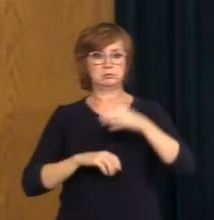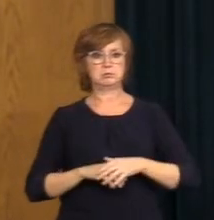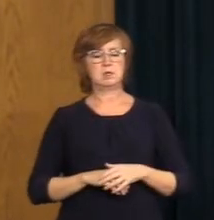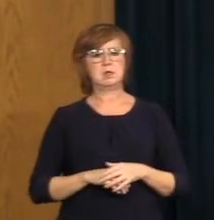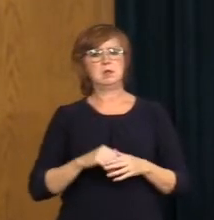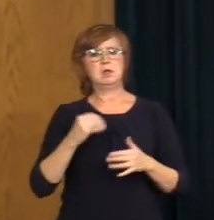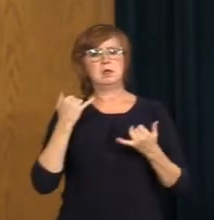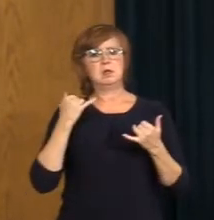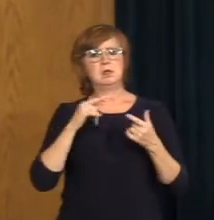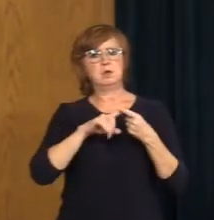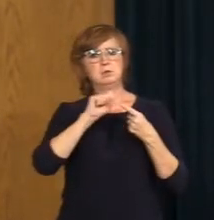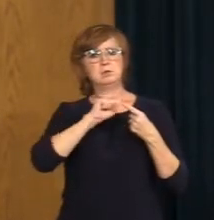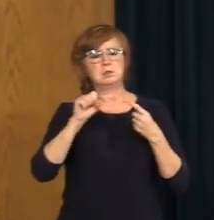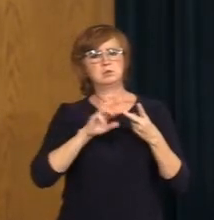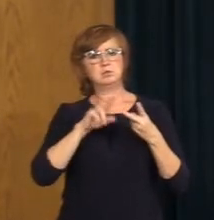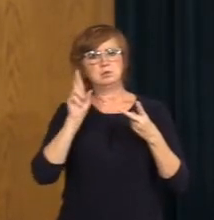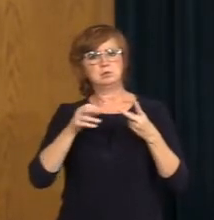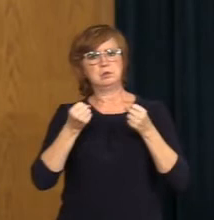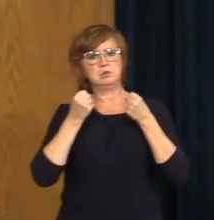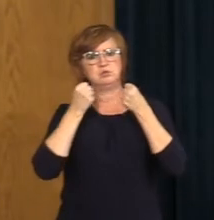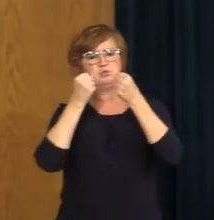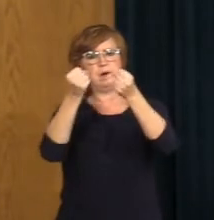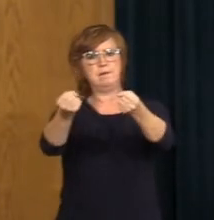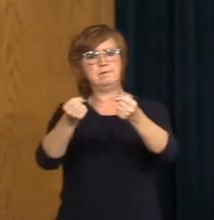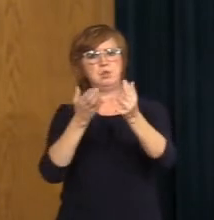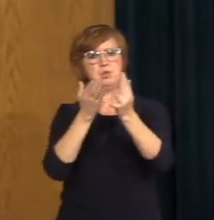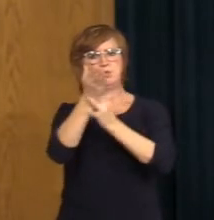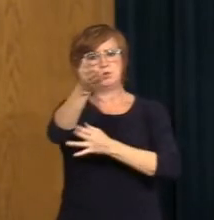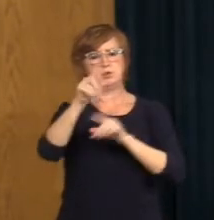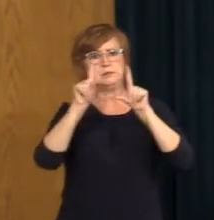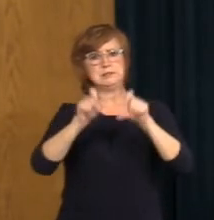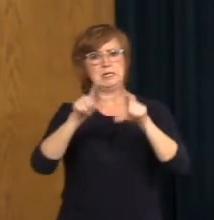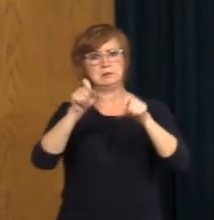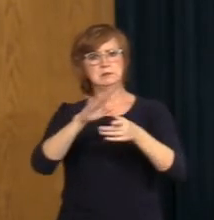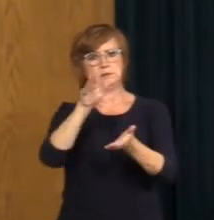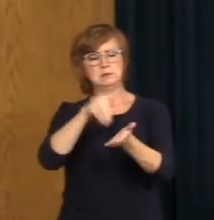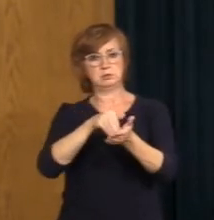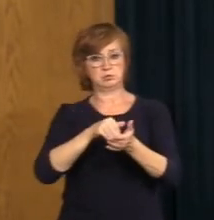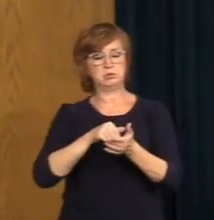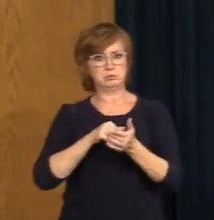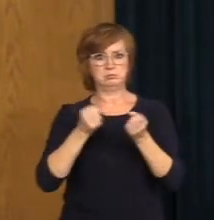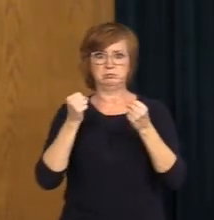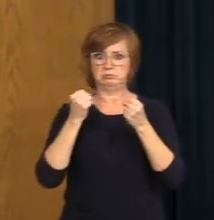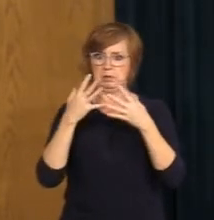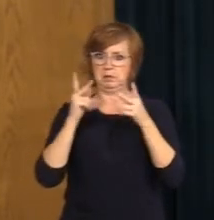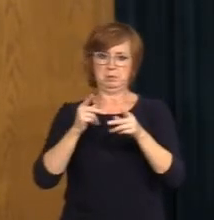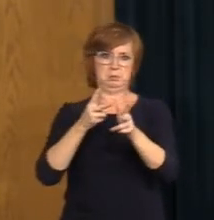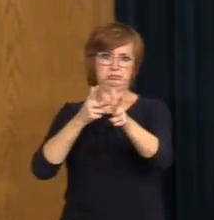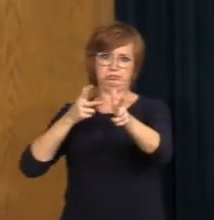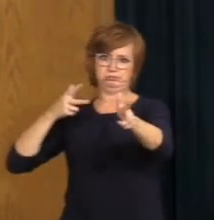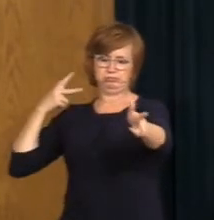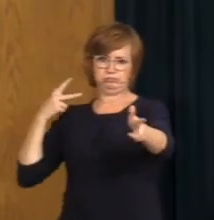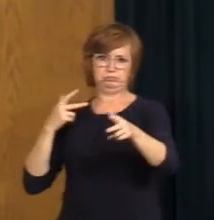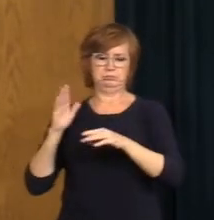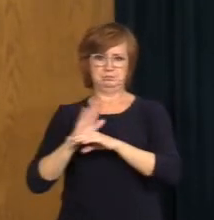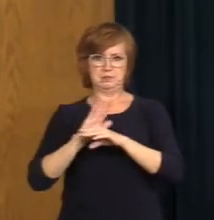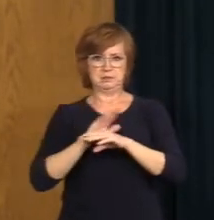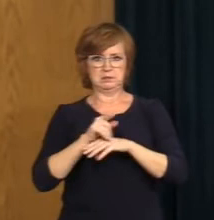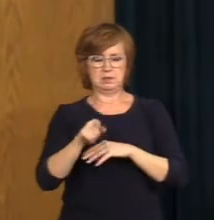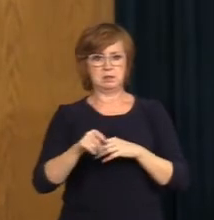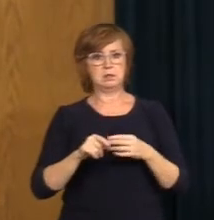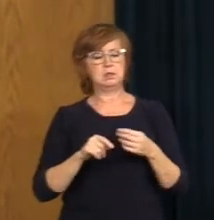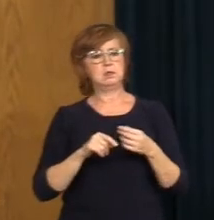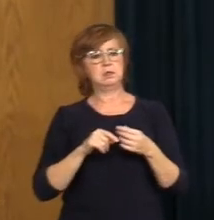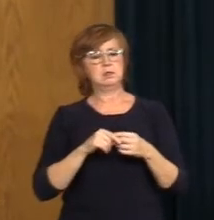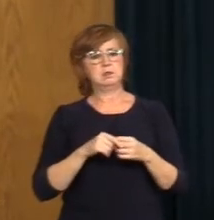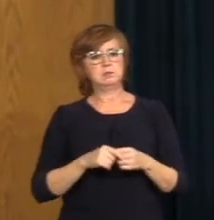drive-through testing in Saskatoon and Regina has been in pretty high demand. How much would you attribute the rise in cases in those two cities to